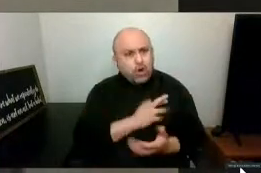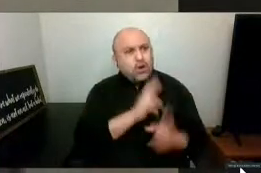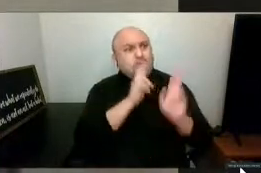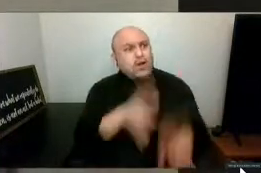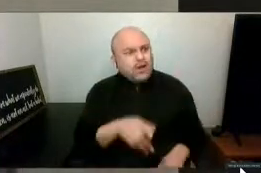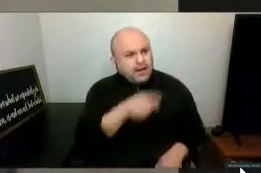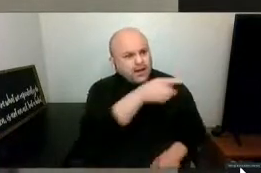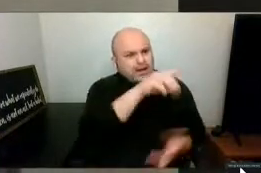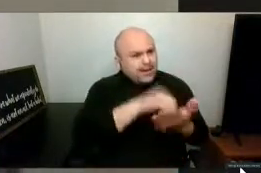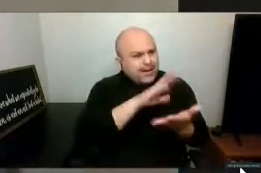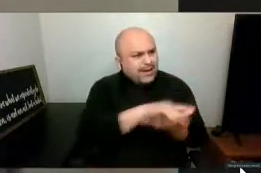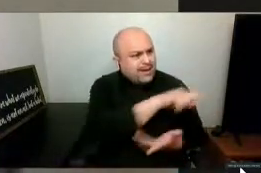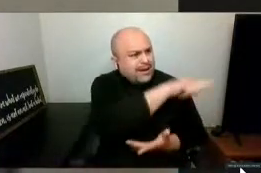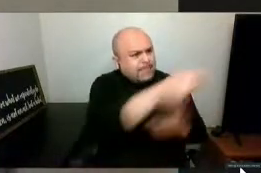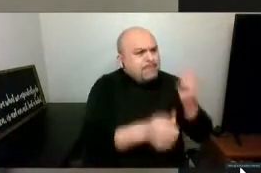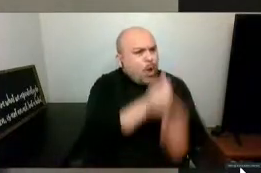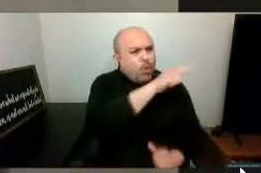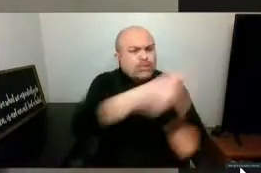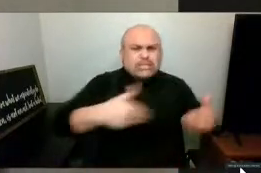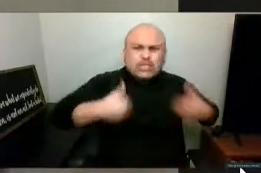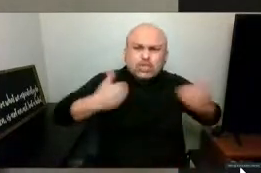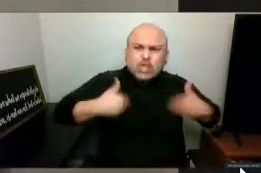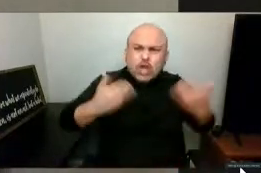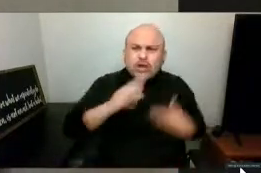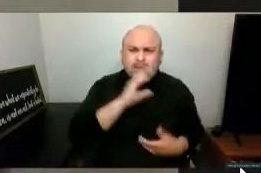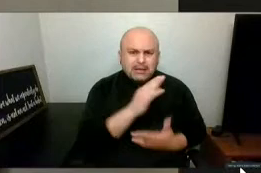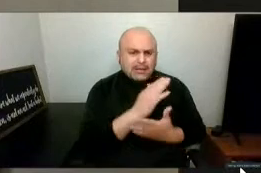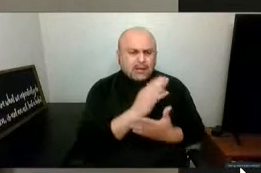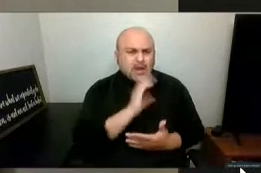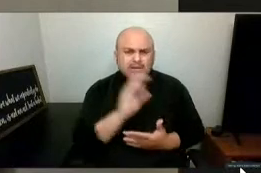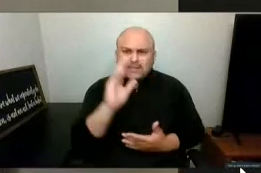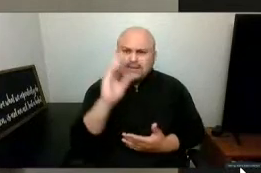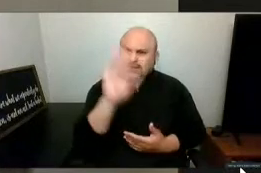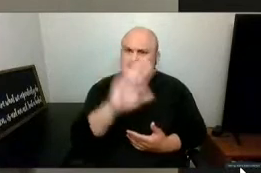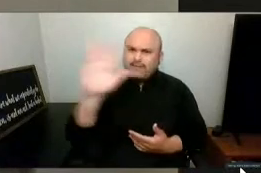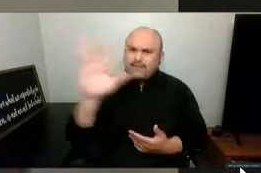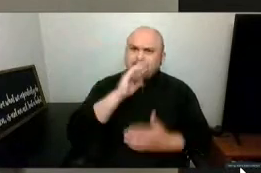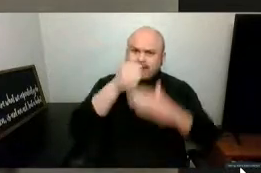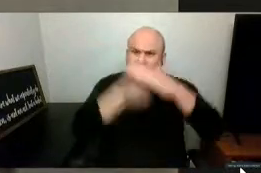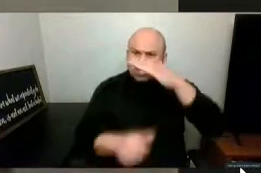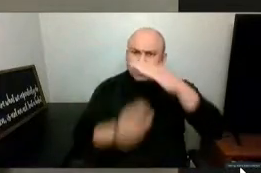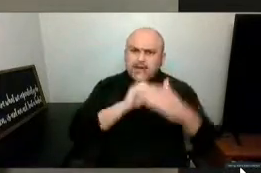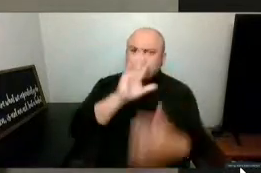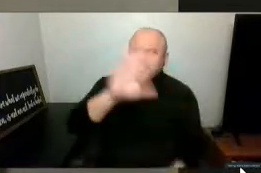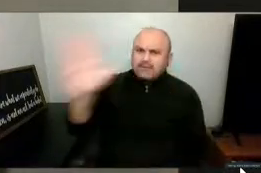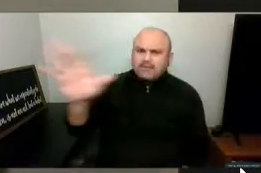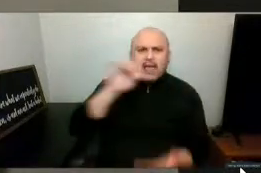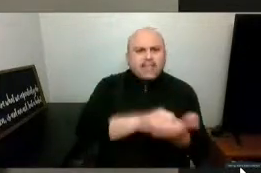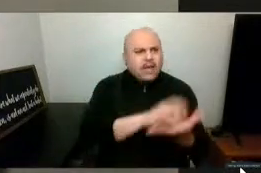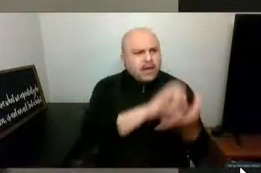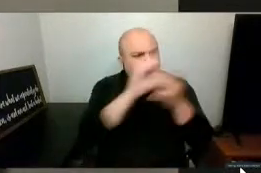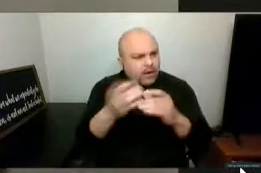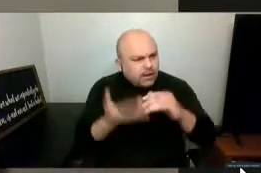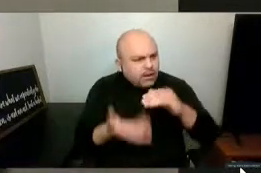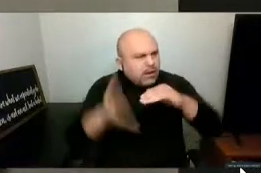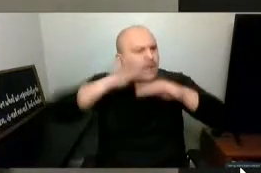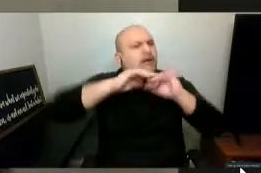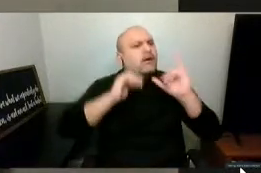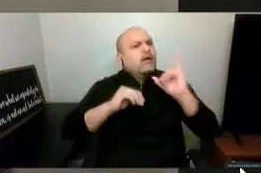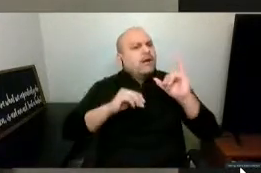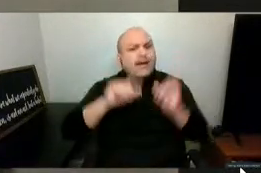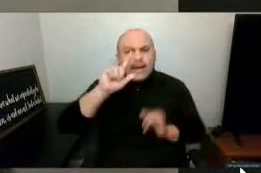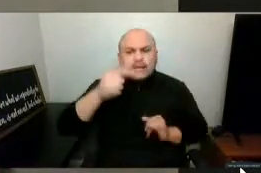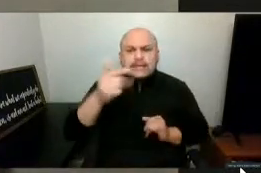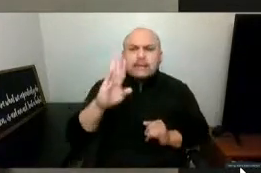younger, right? Under the age of 55. This may be, of course, related to the increased likelihood that LGBTQ